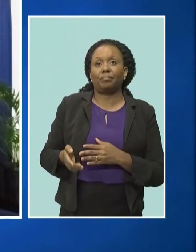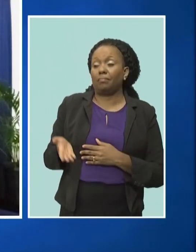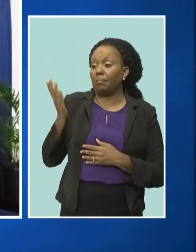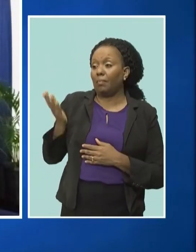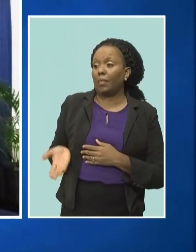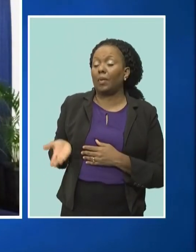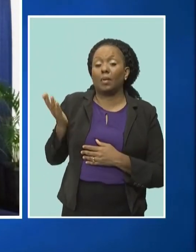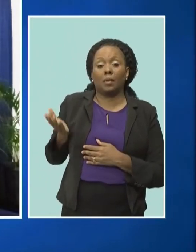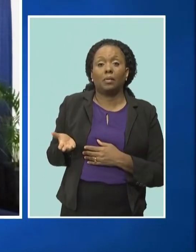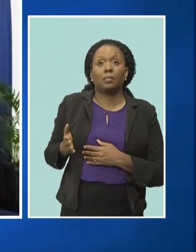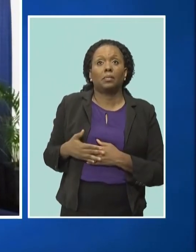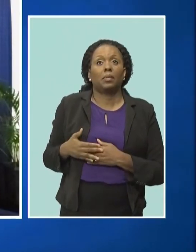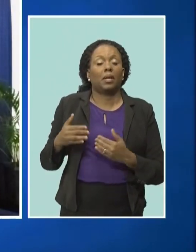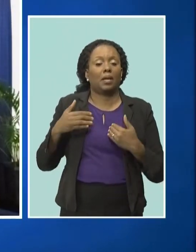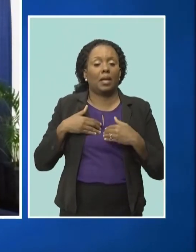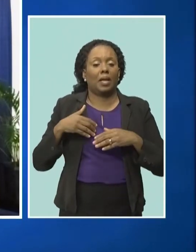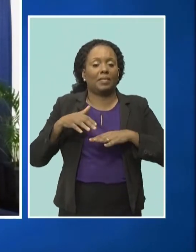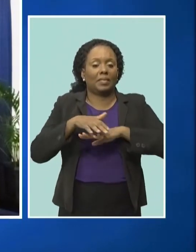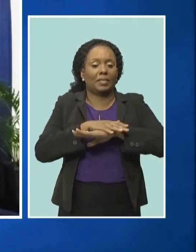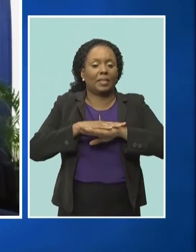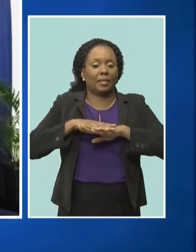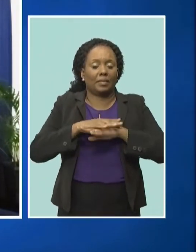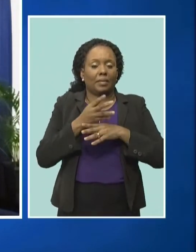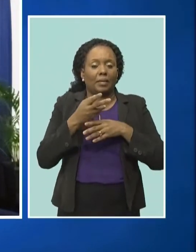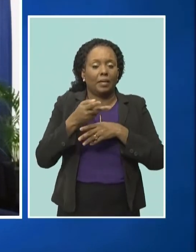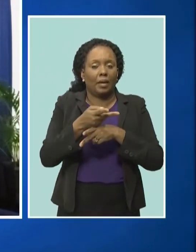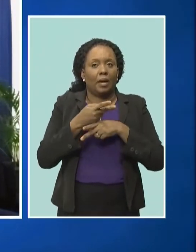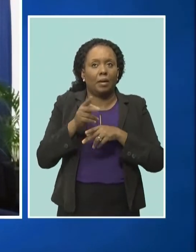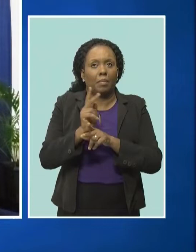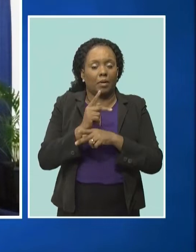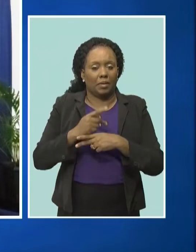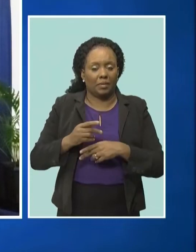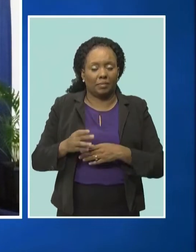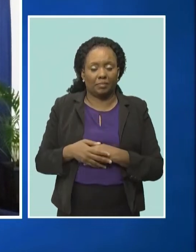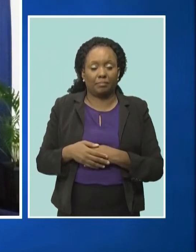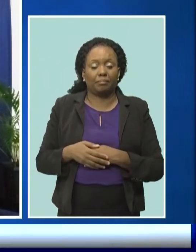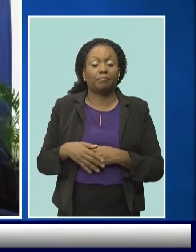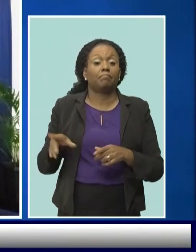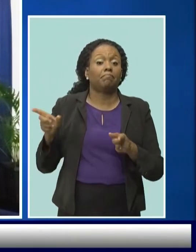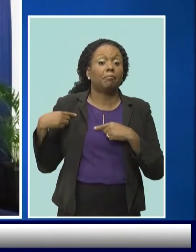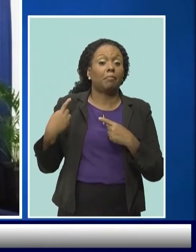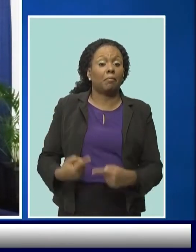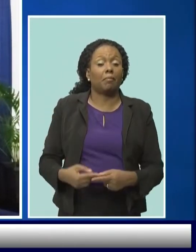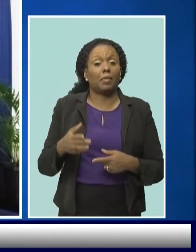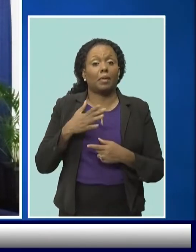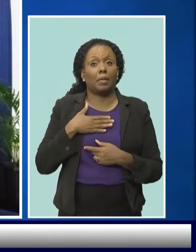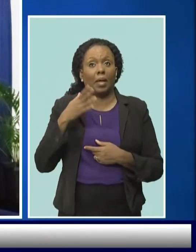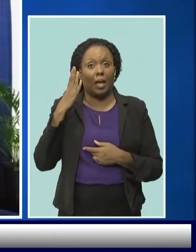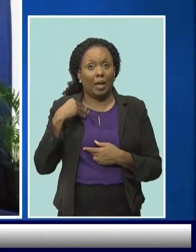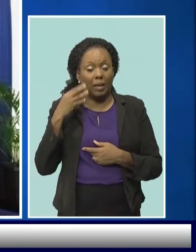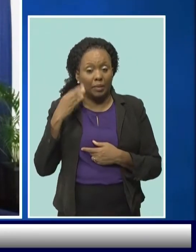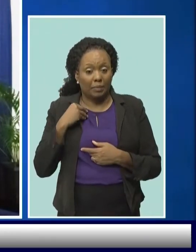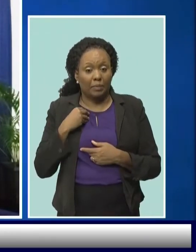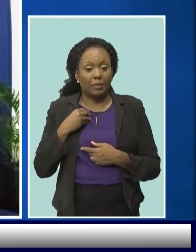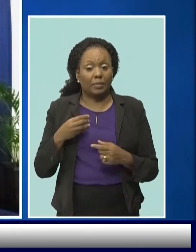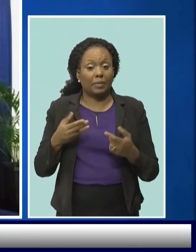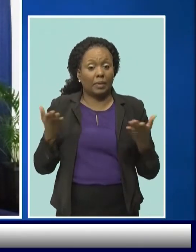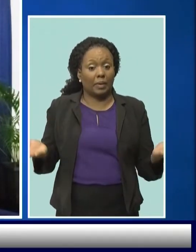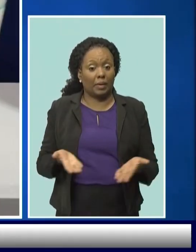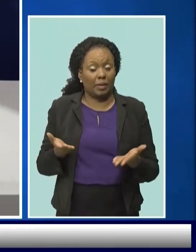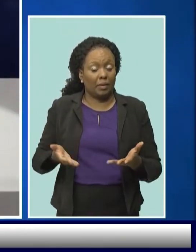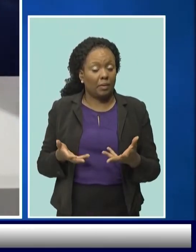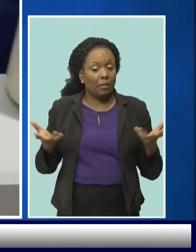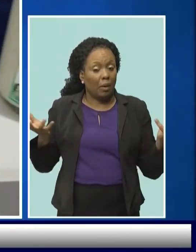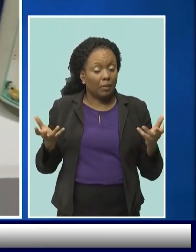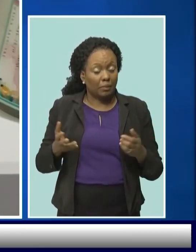of Teaser's Skincare was also pleased to be there. So far, my experience with the Innovation Summit,